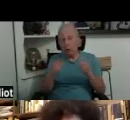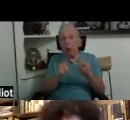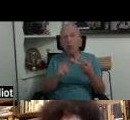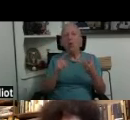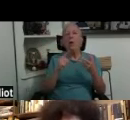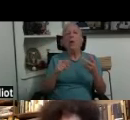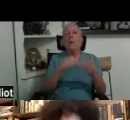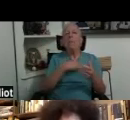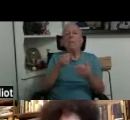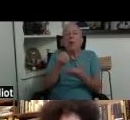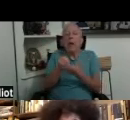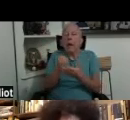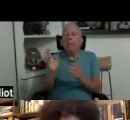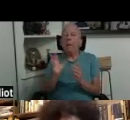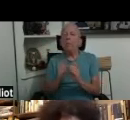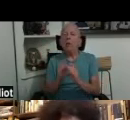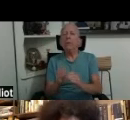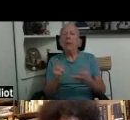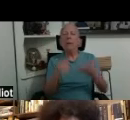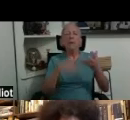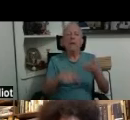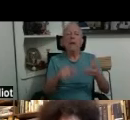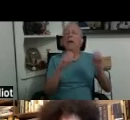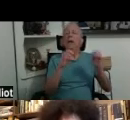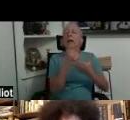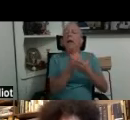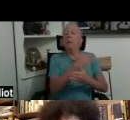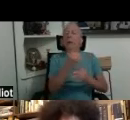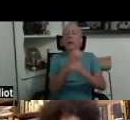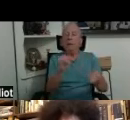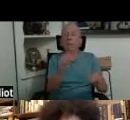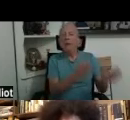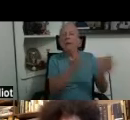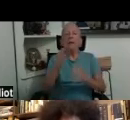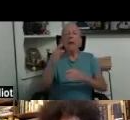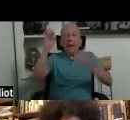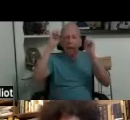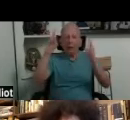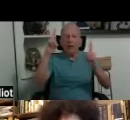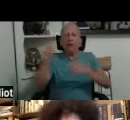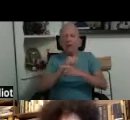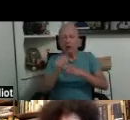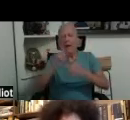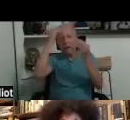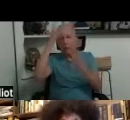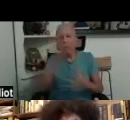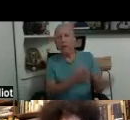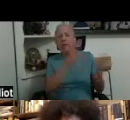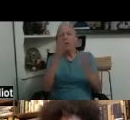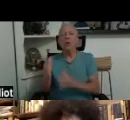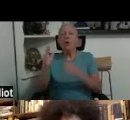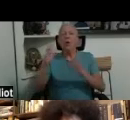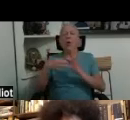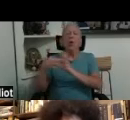economic participation, autonomy and independence, education, training, and information,